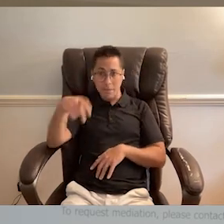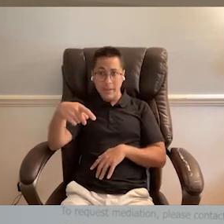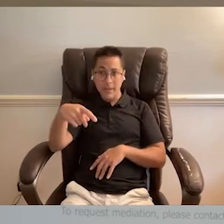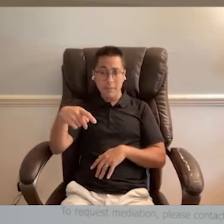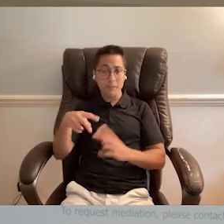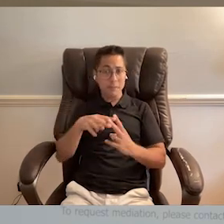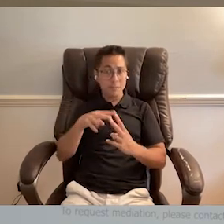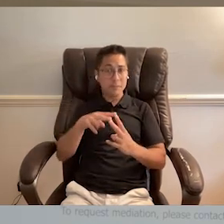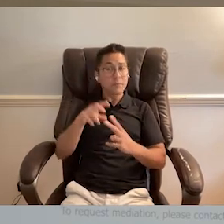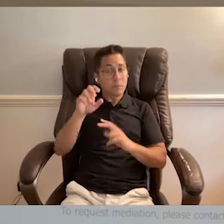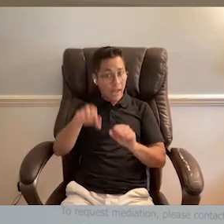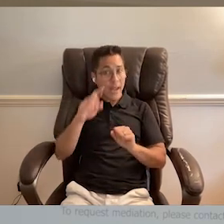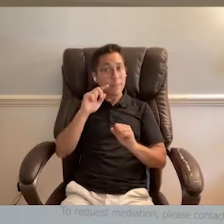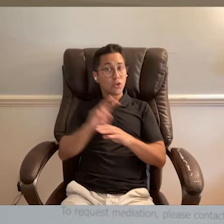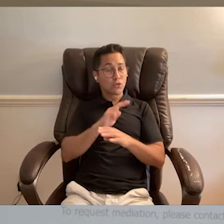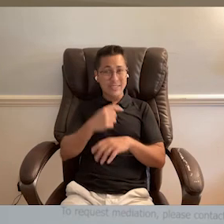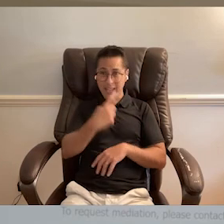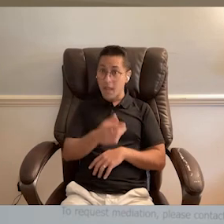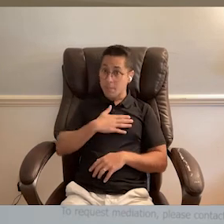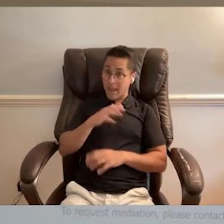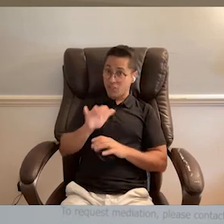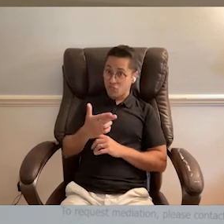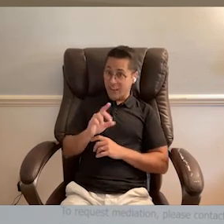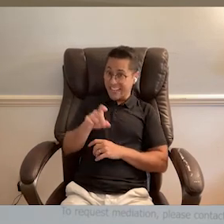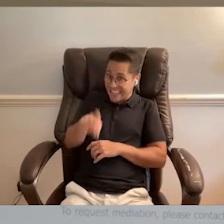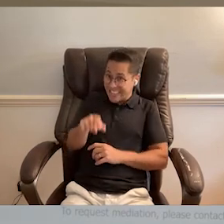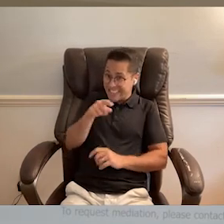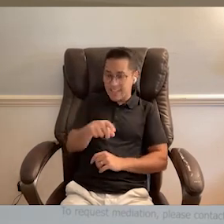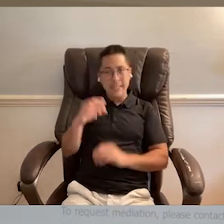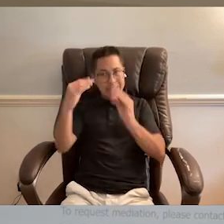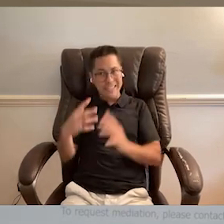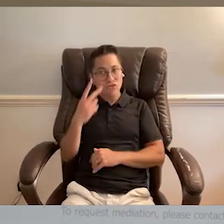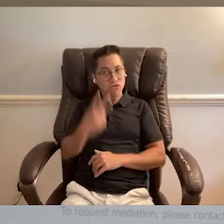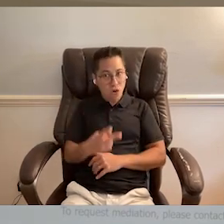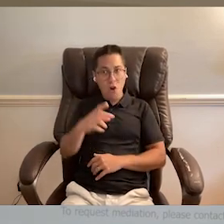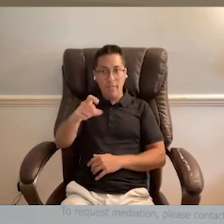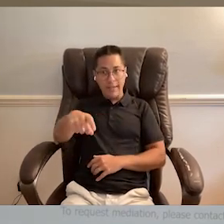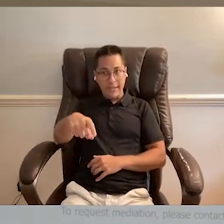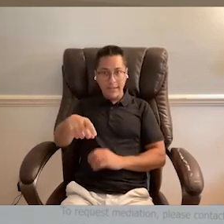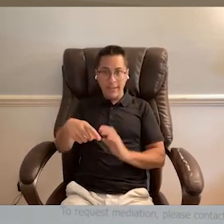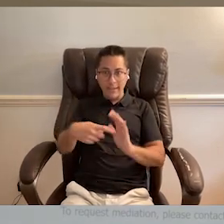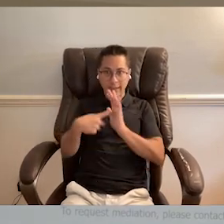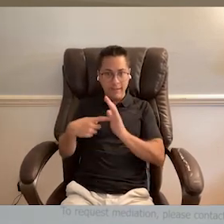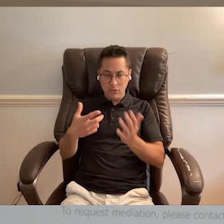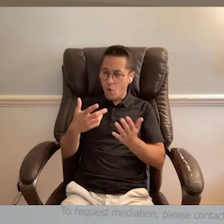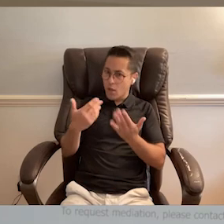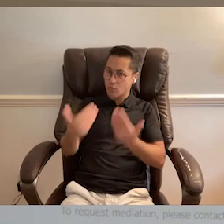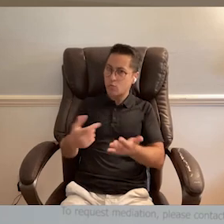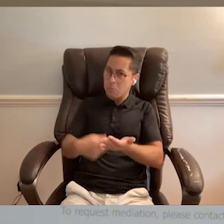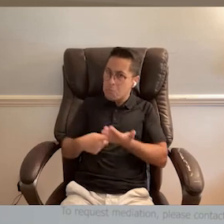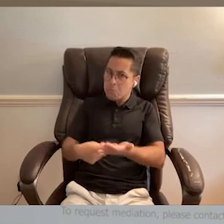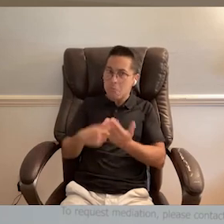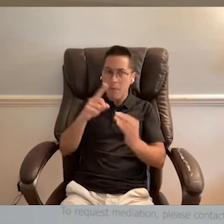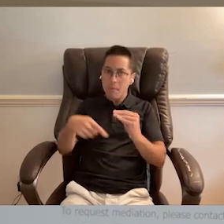used to say, my child needs this, the teacher saw the need, and so let's have a discussion about at